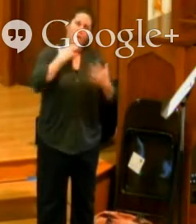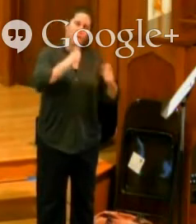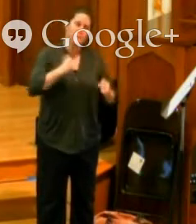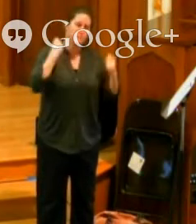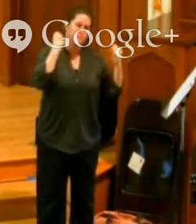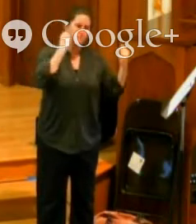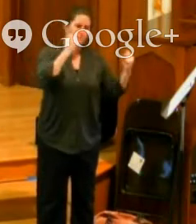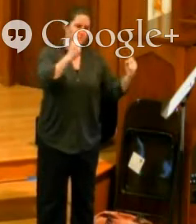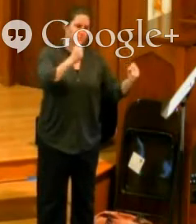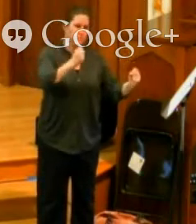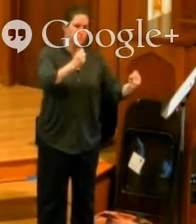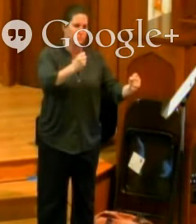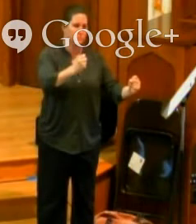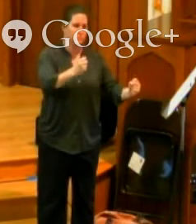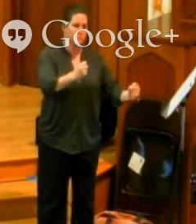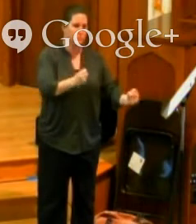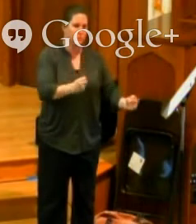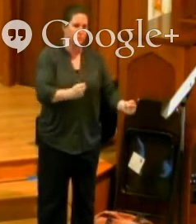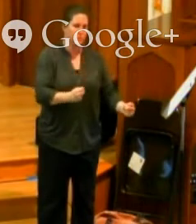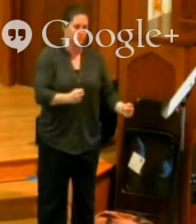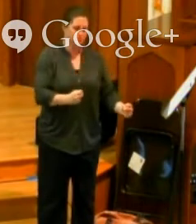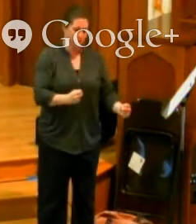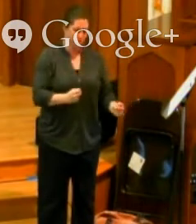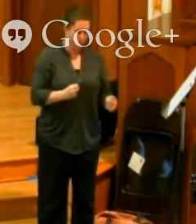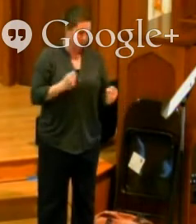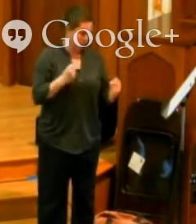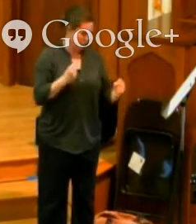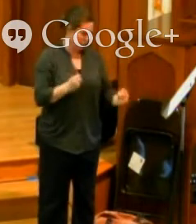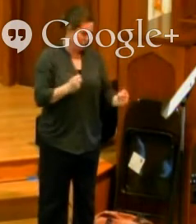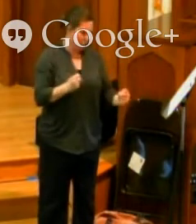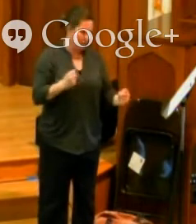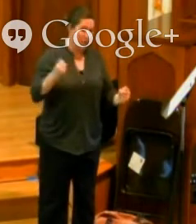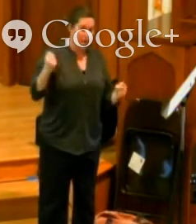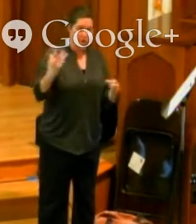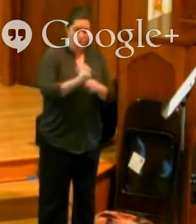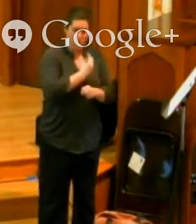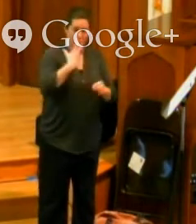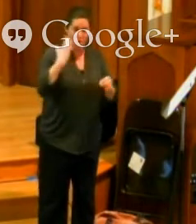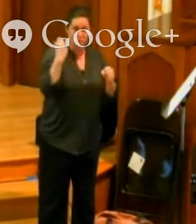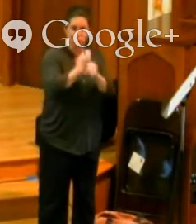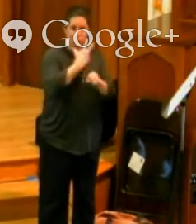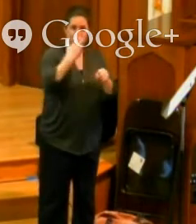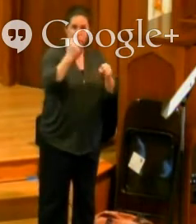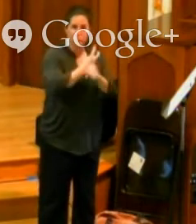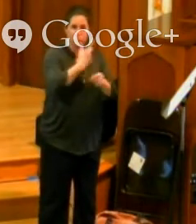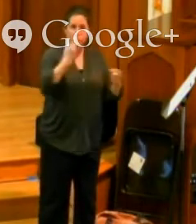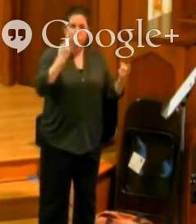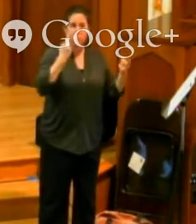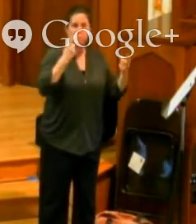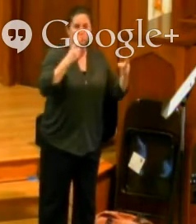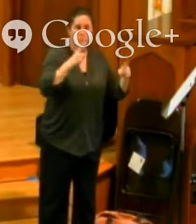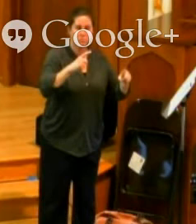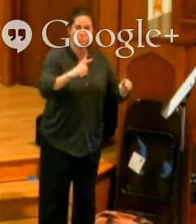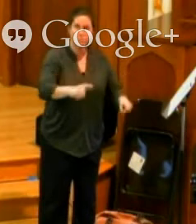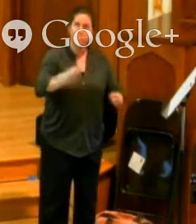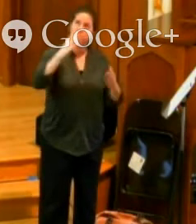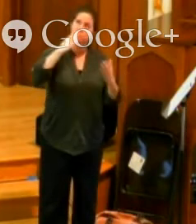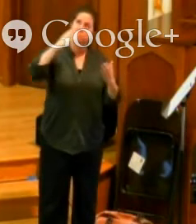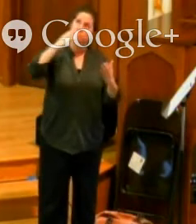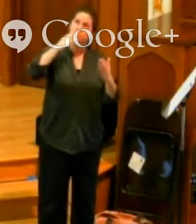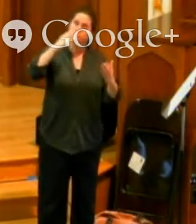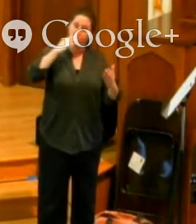cross. In every victory, let it be said of